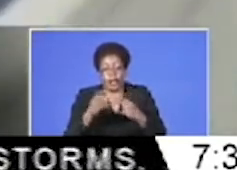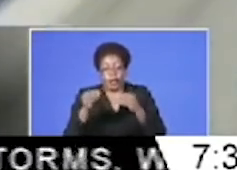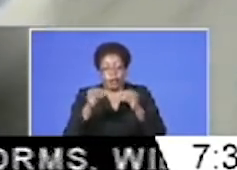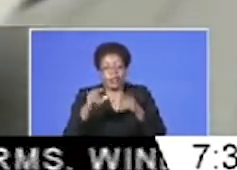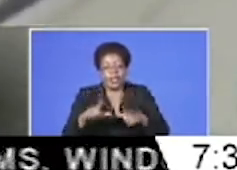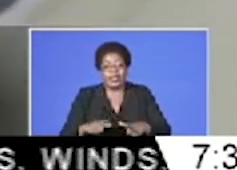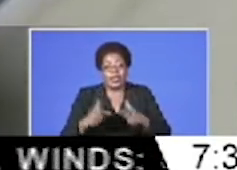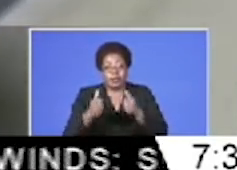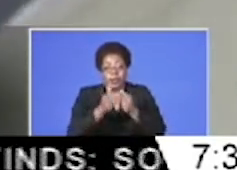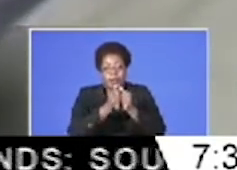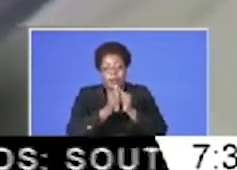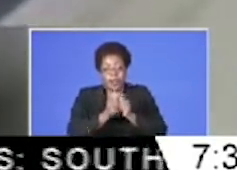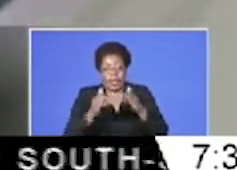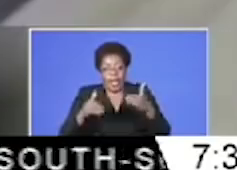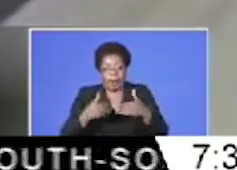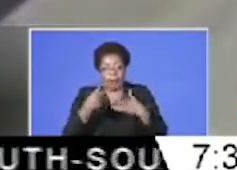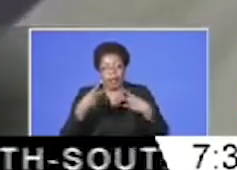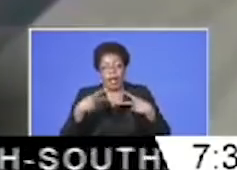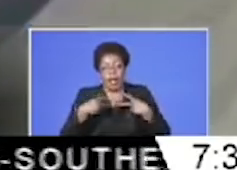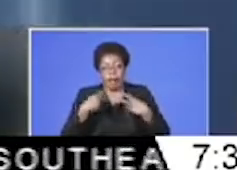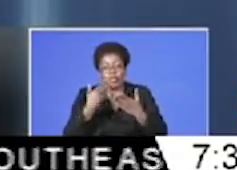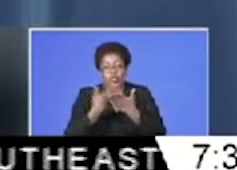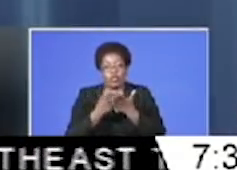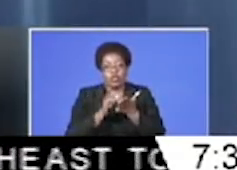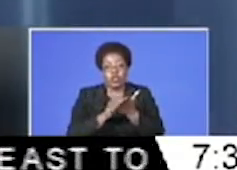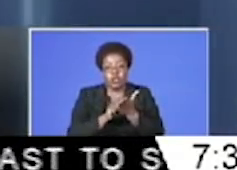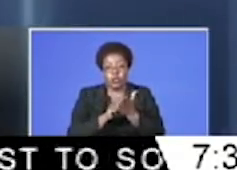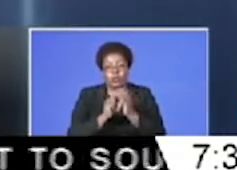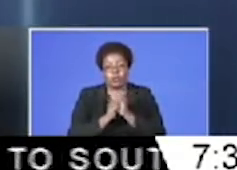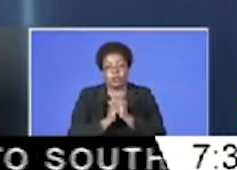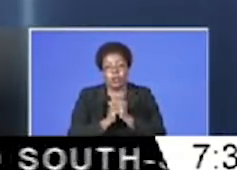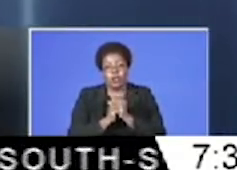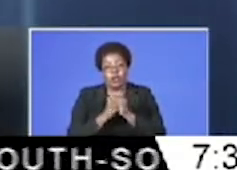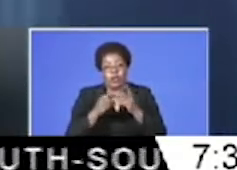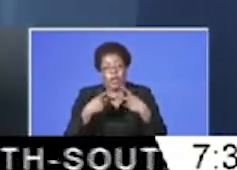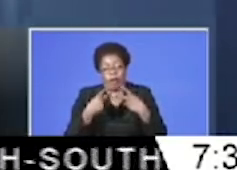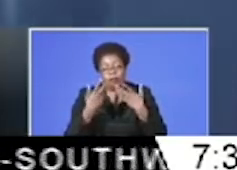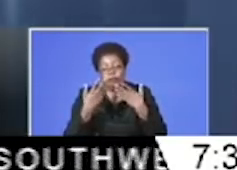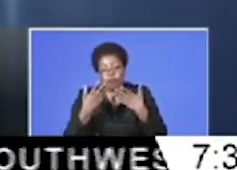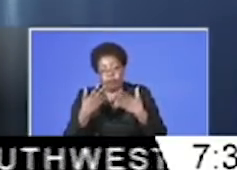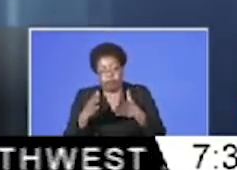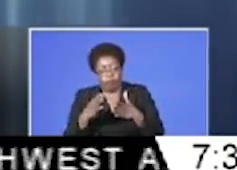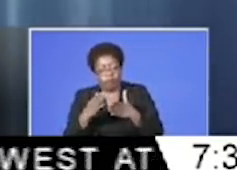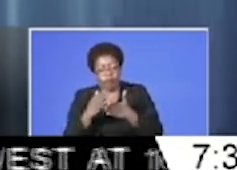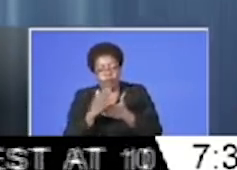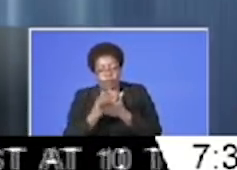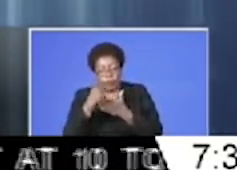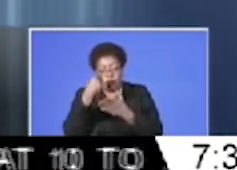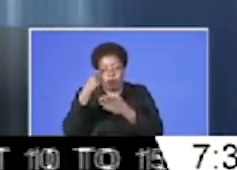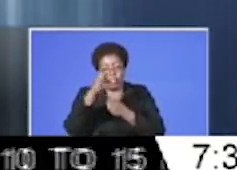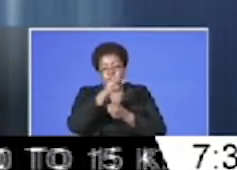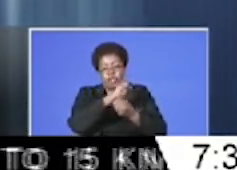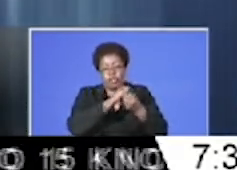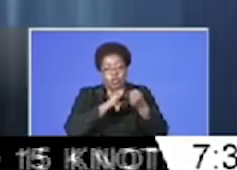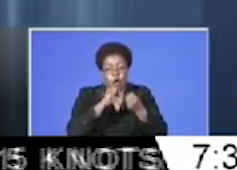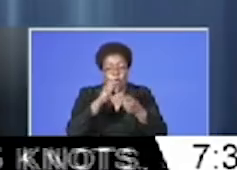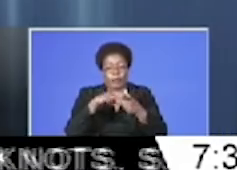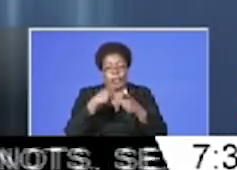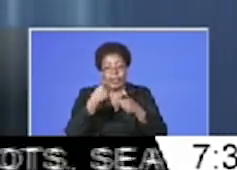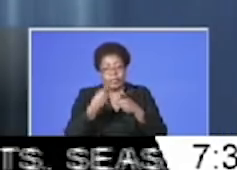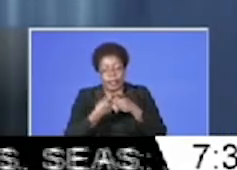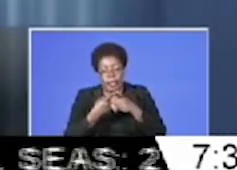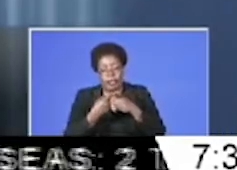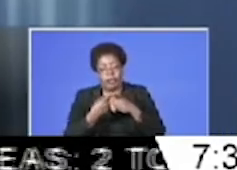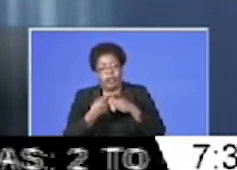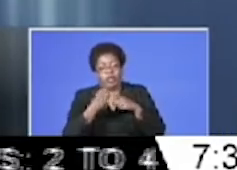news they've been waiting for. We were already kind of stagnant due to the storm, and then with the whole COVID madness, and now, you